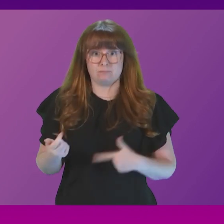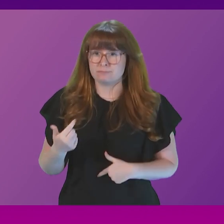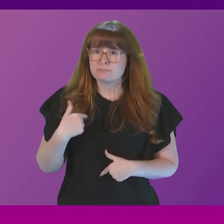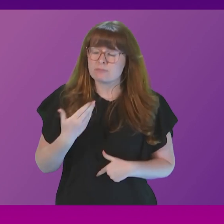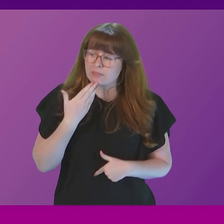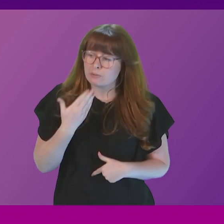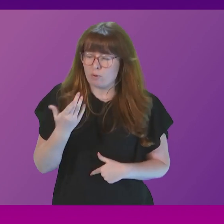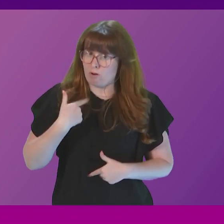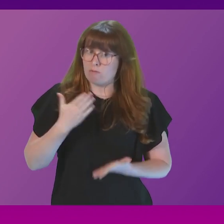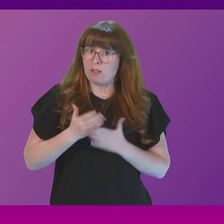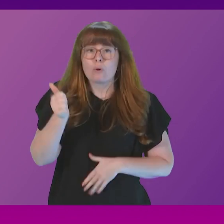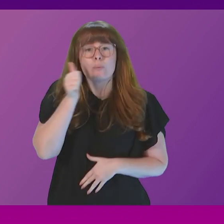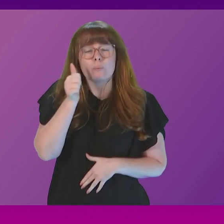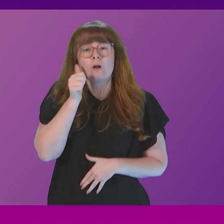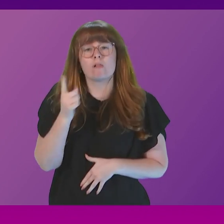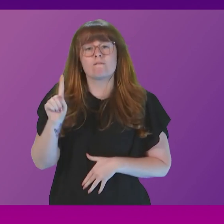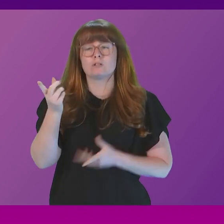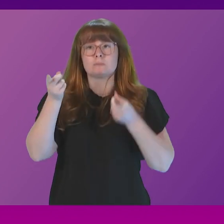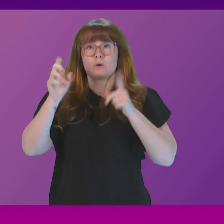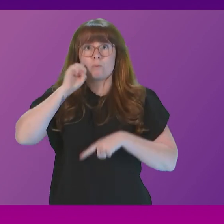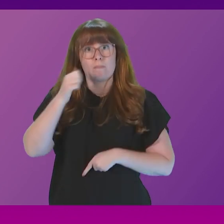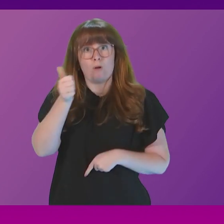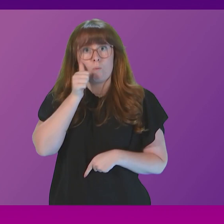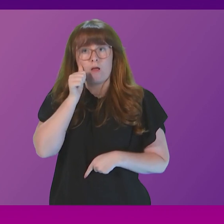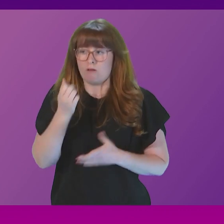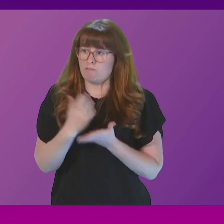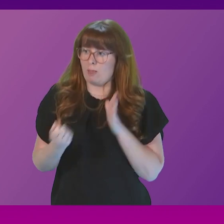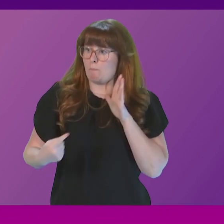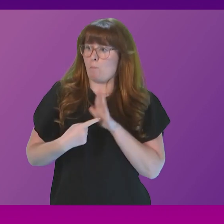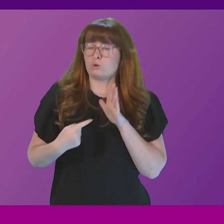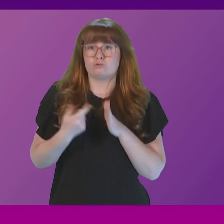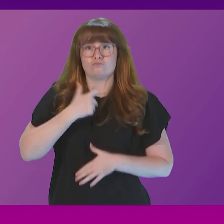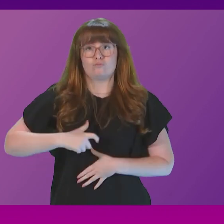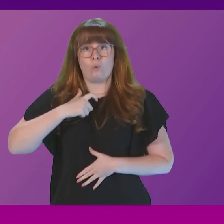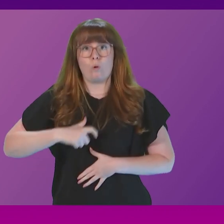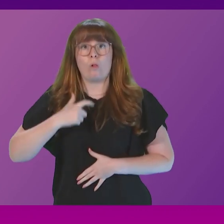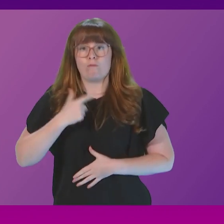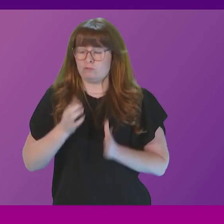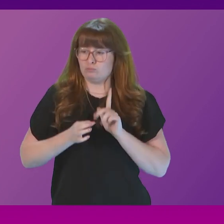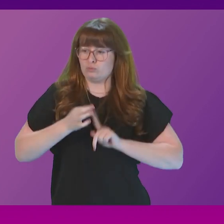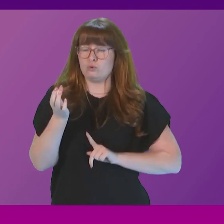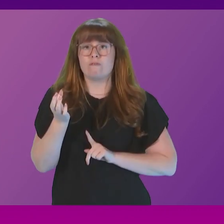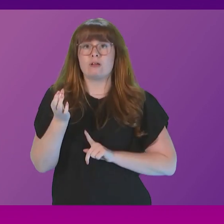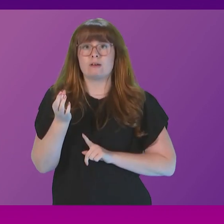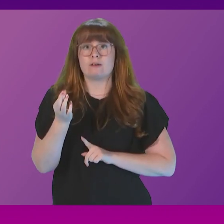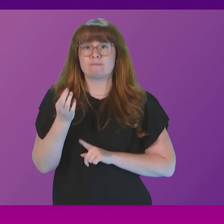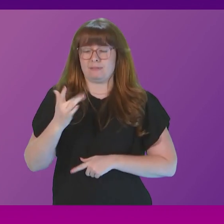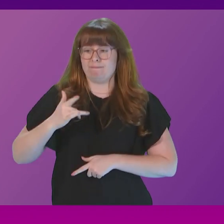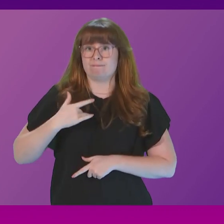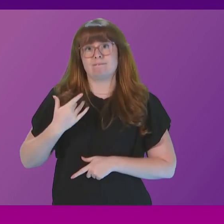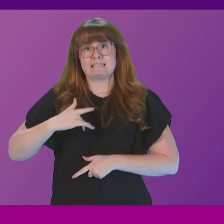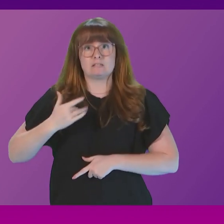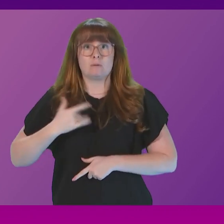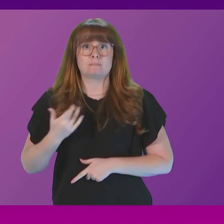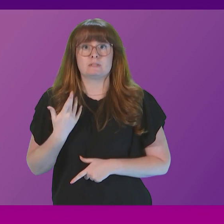the First Minister will be aware of the important role of the Criminal Justice Committee in improving victims' experience in the